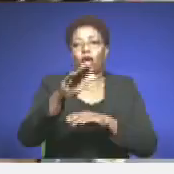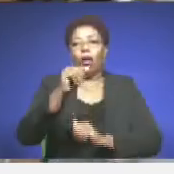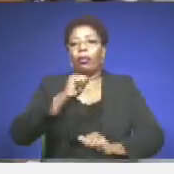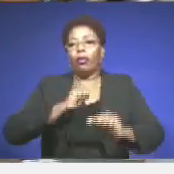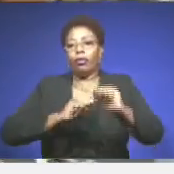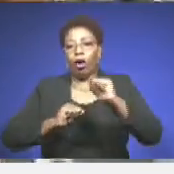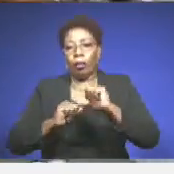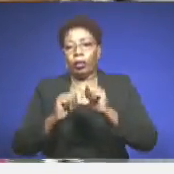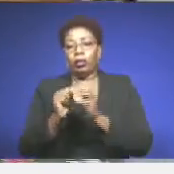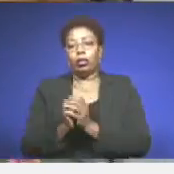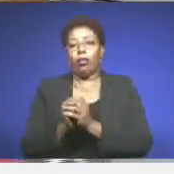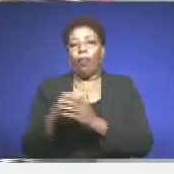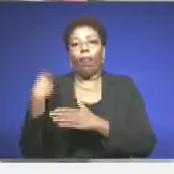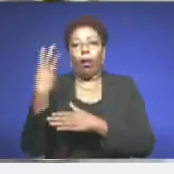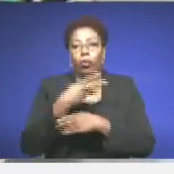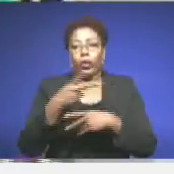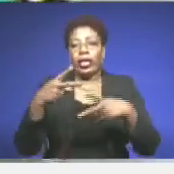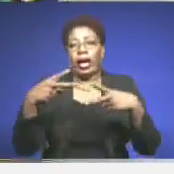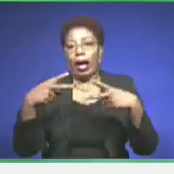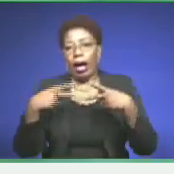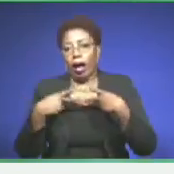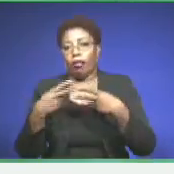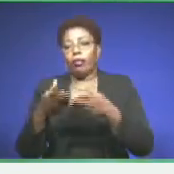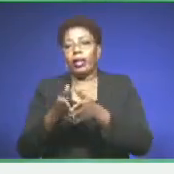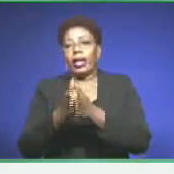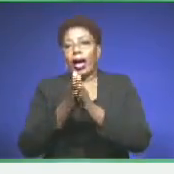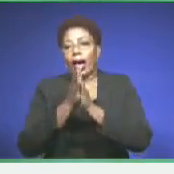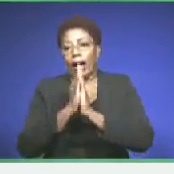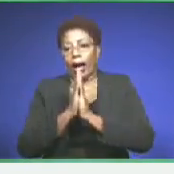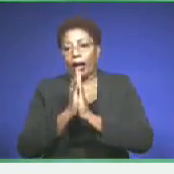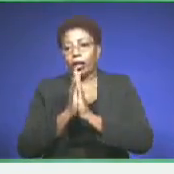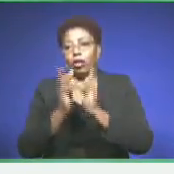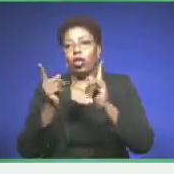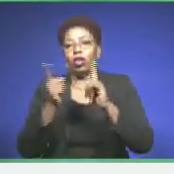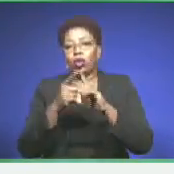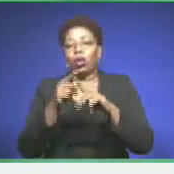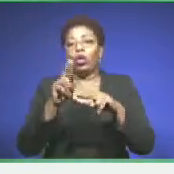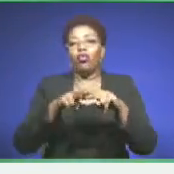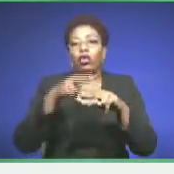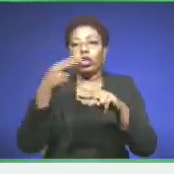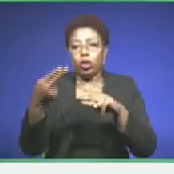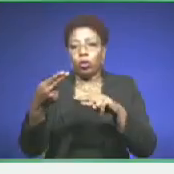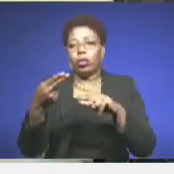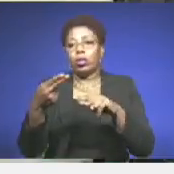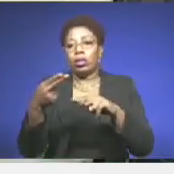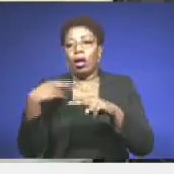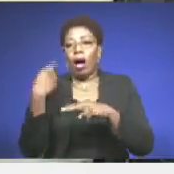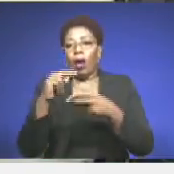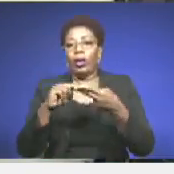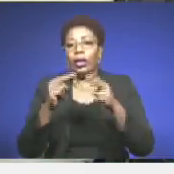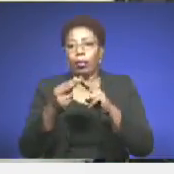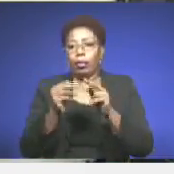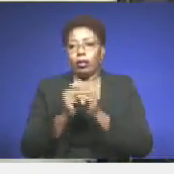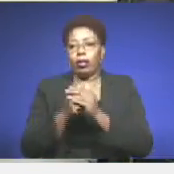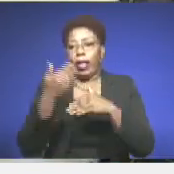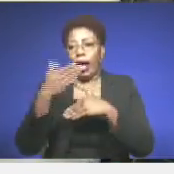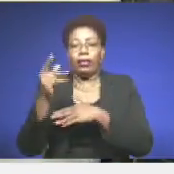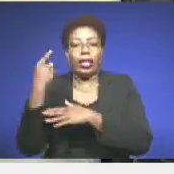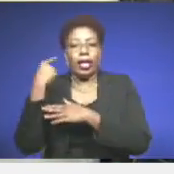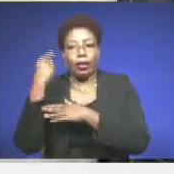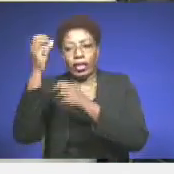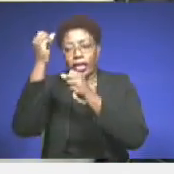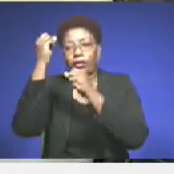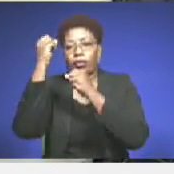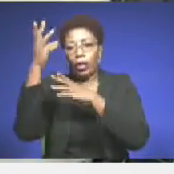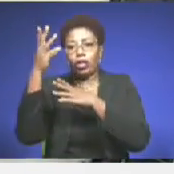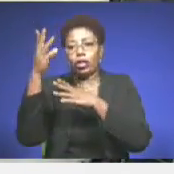performance. And we have been asked to reduce our numbers. Now, after hearing the